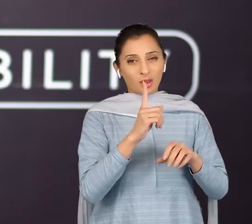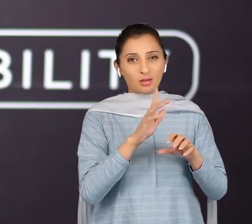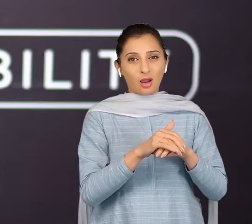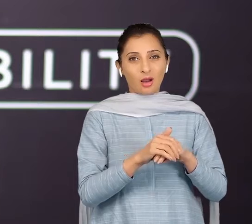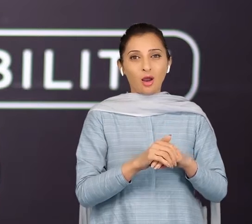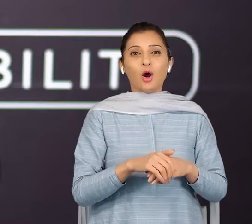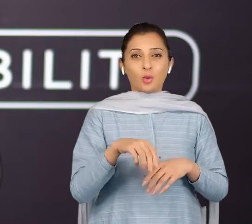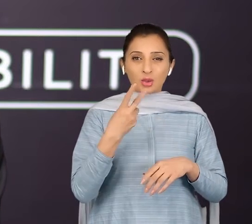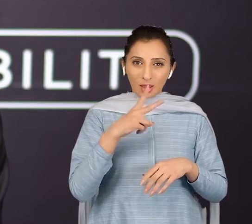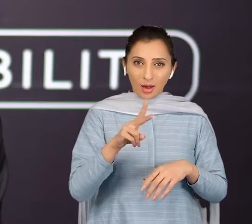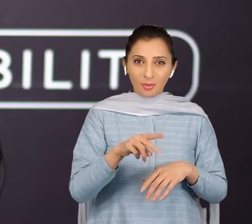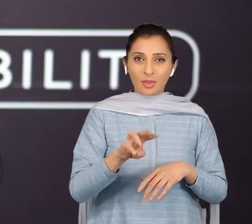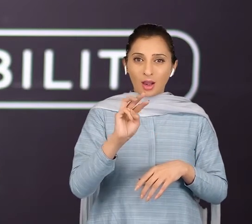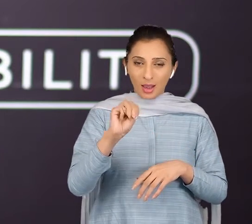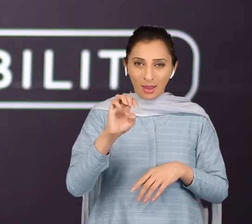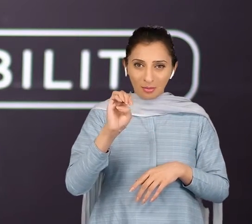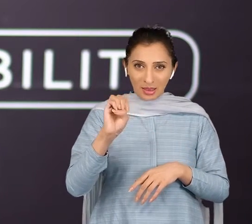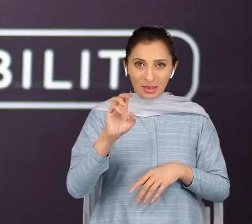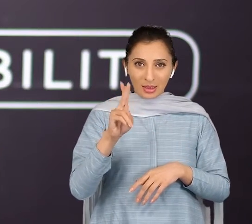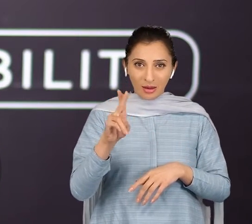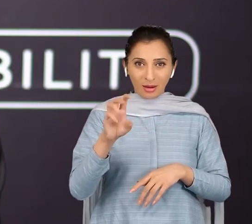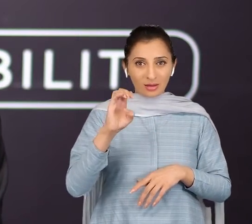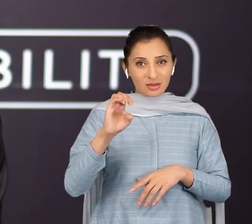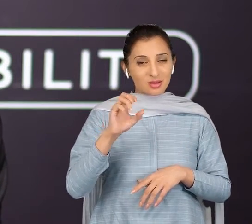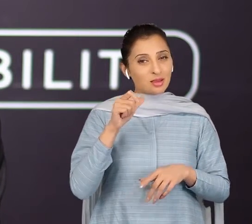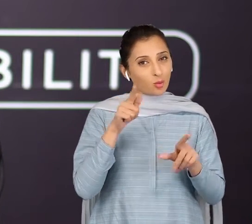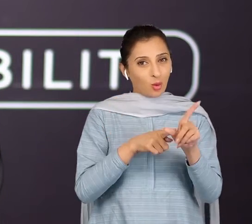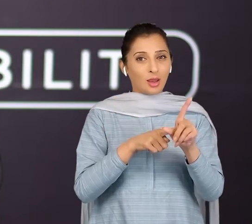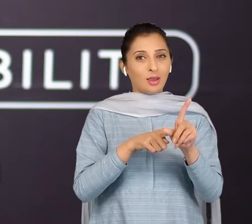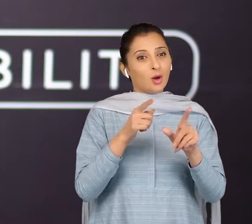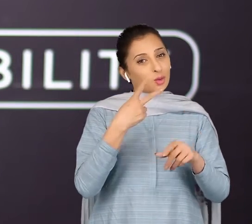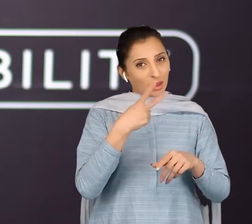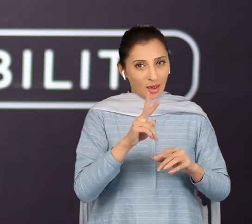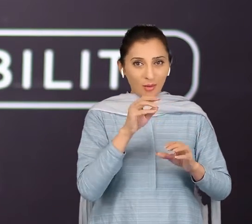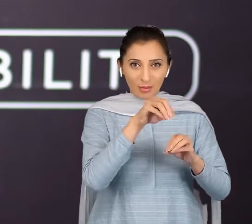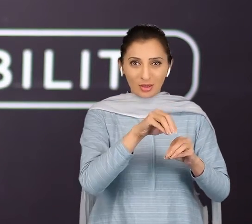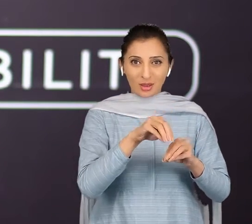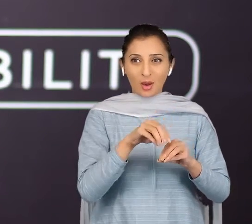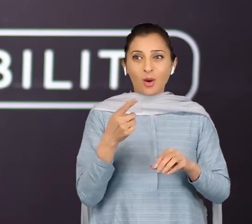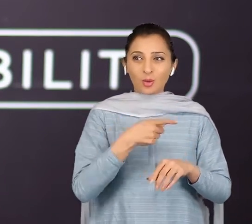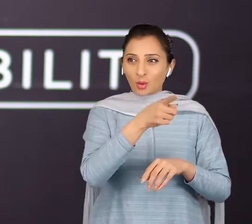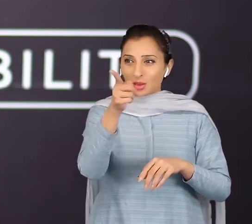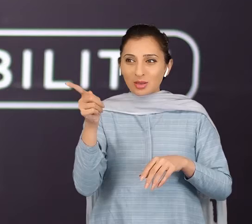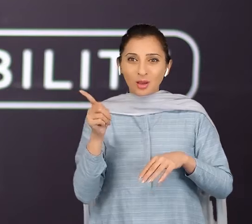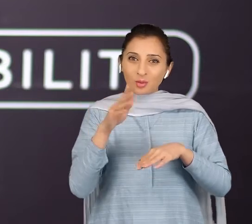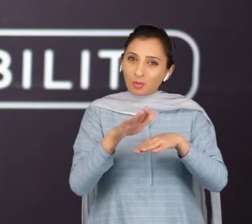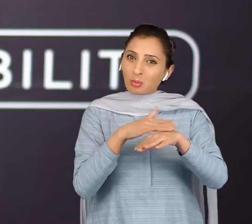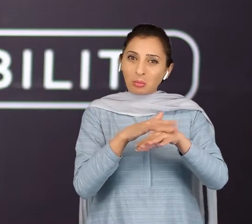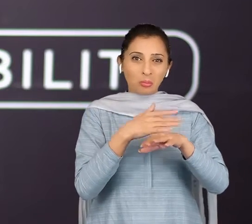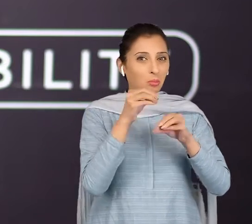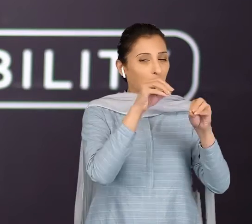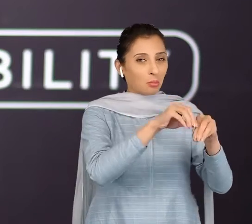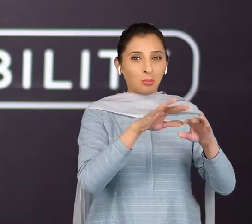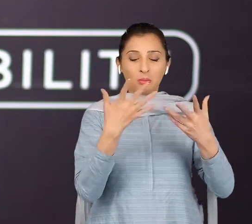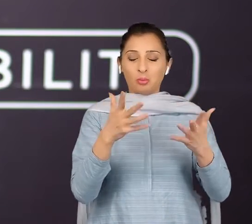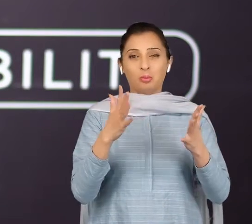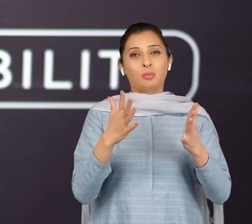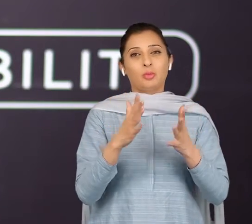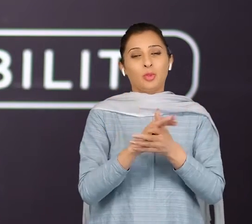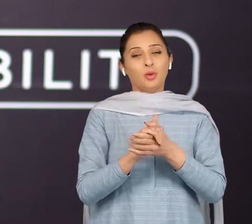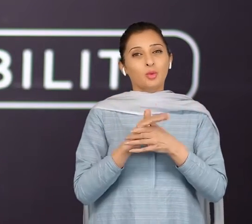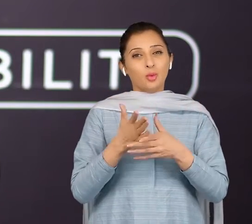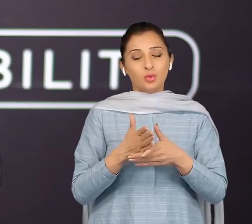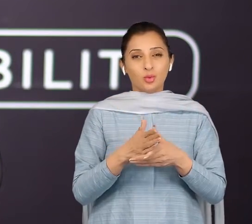Mercy because she didn't really receive any mercy from humans. And it just seemed like the perfect name for her after all that she'd been